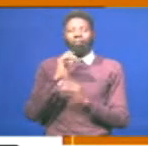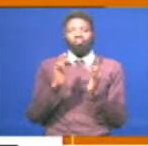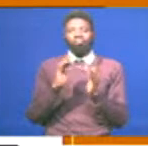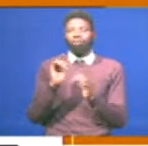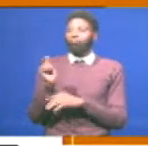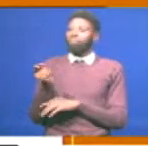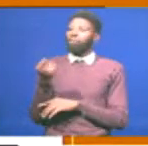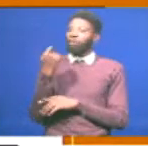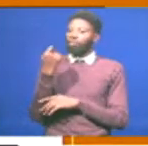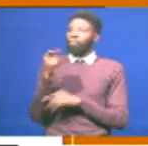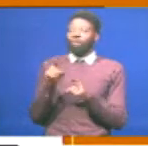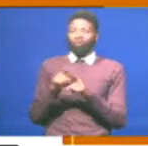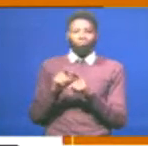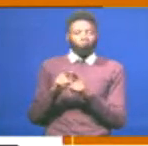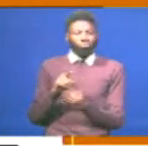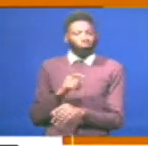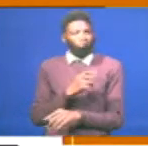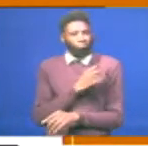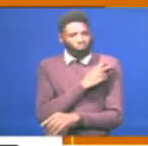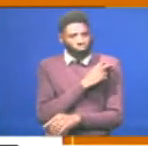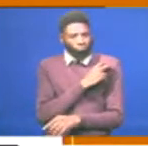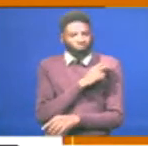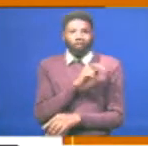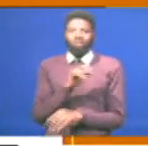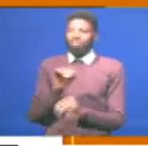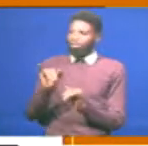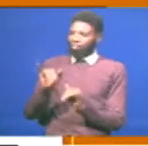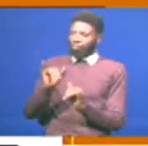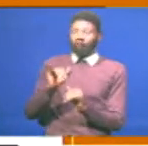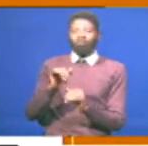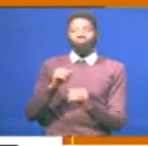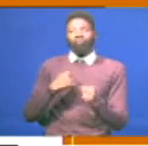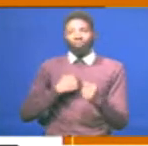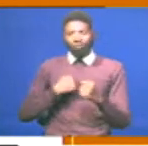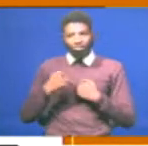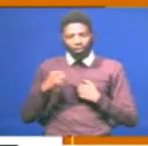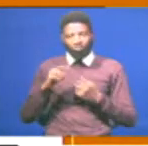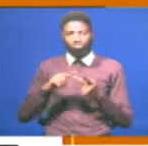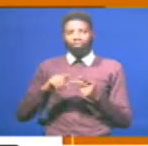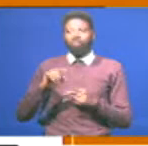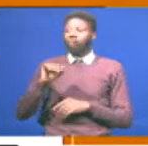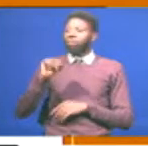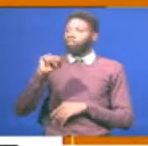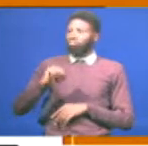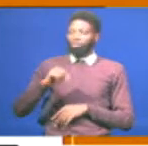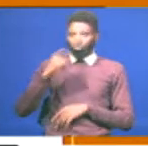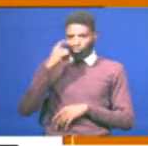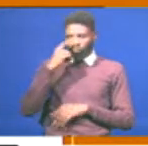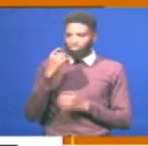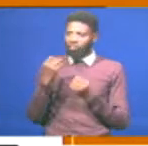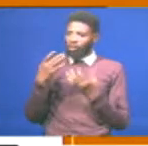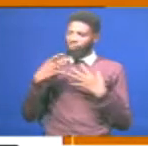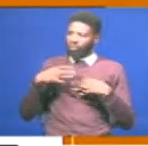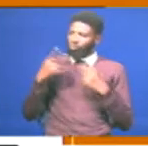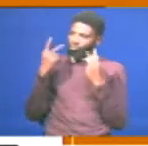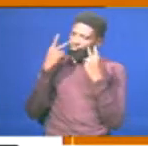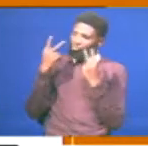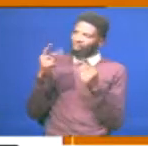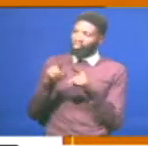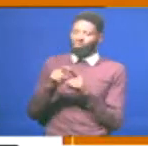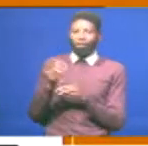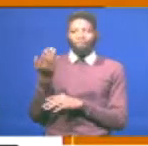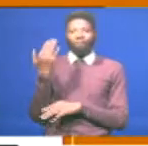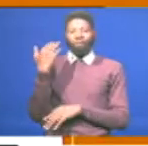to consult in the same field for the republics of Rwanda and South Sudan. To most people, he's known as the former MP